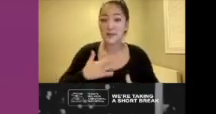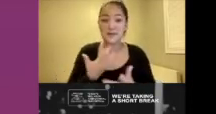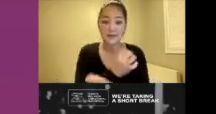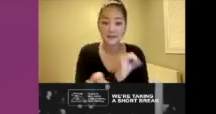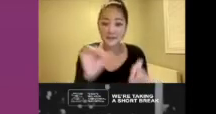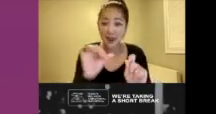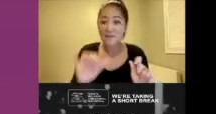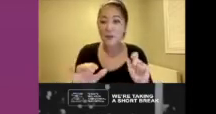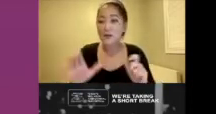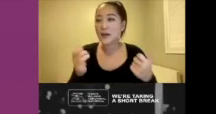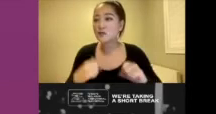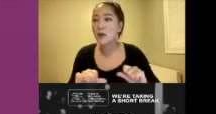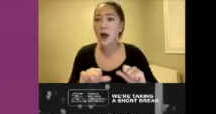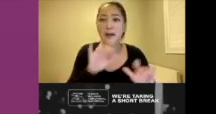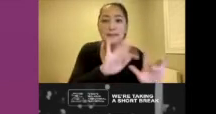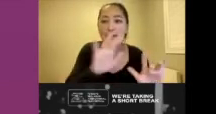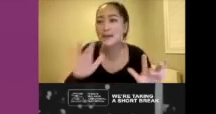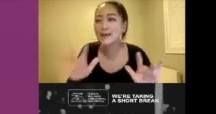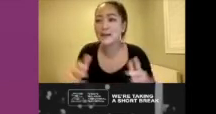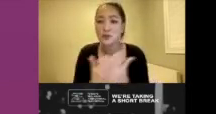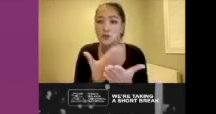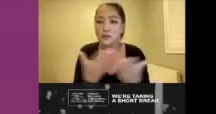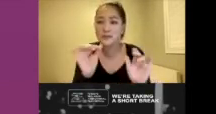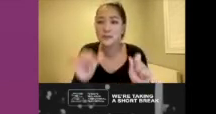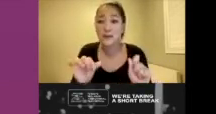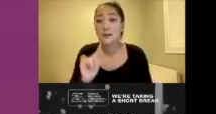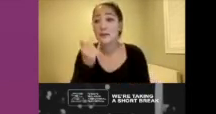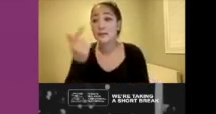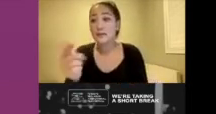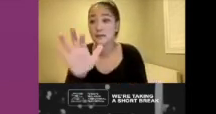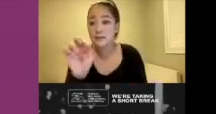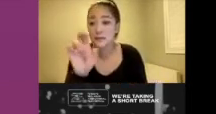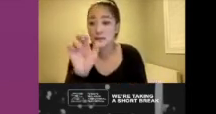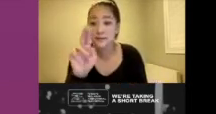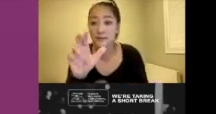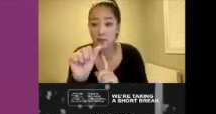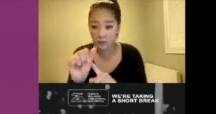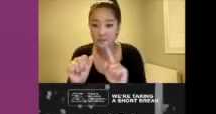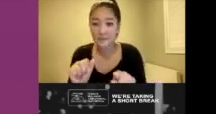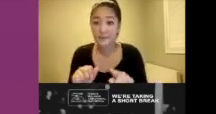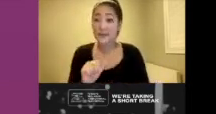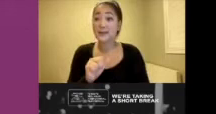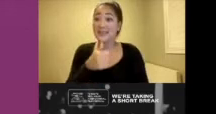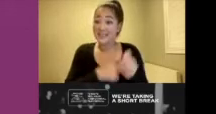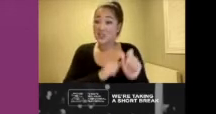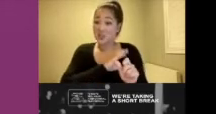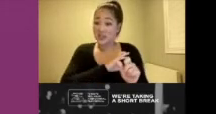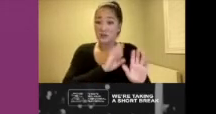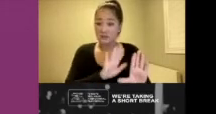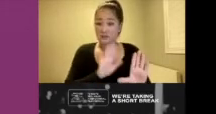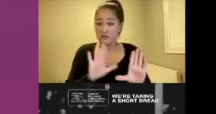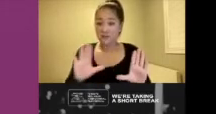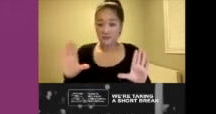And how? Yeah, go ahead. And I'll just say about our characters. So in